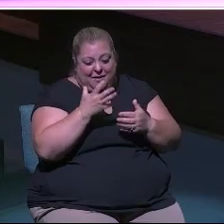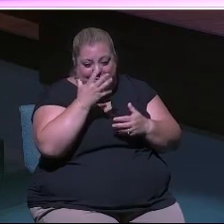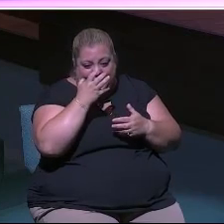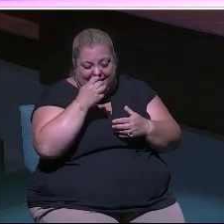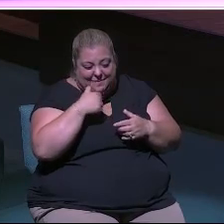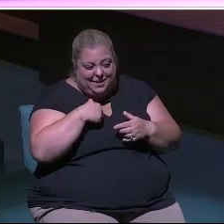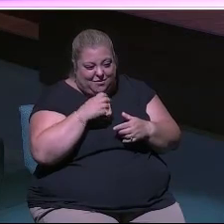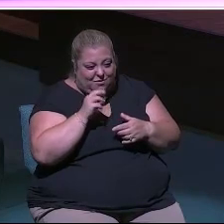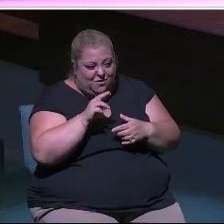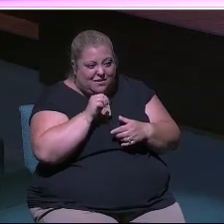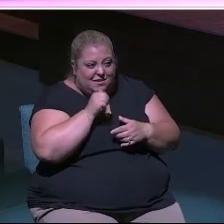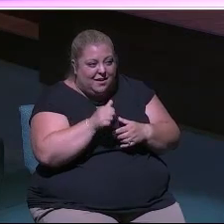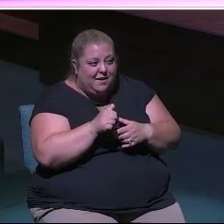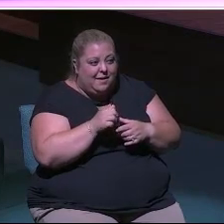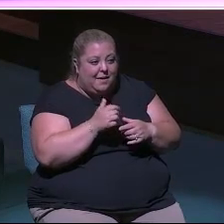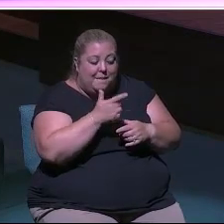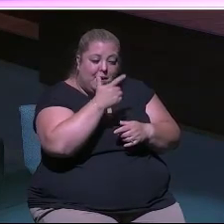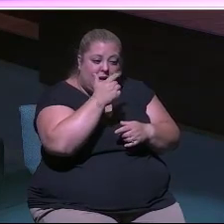Because